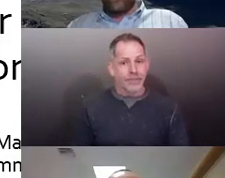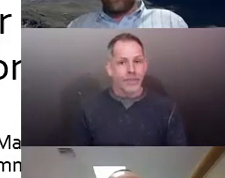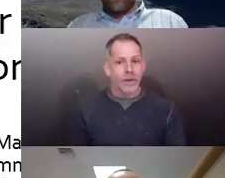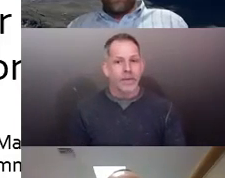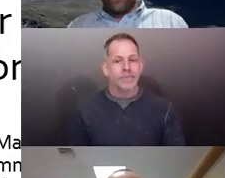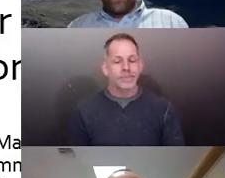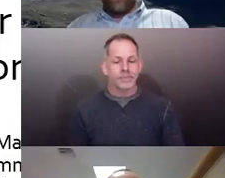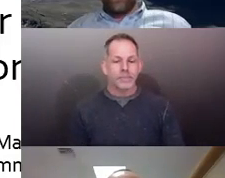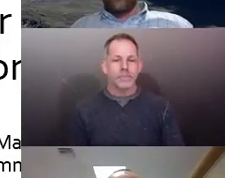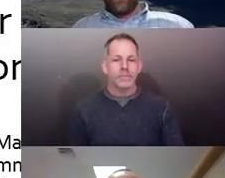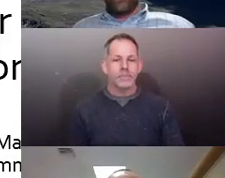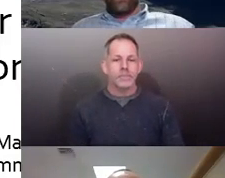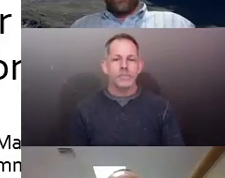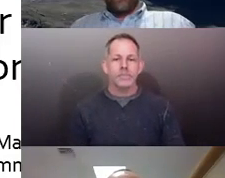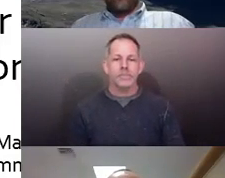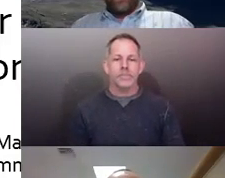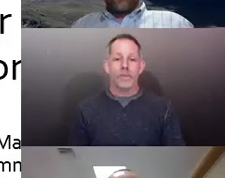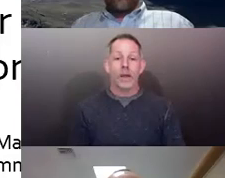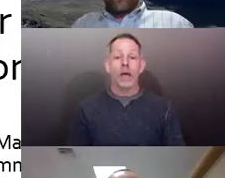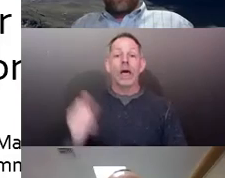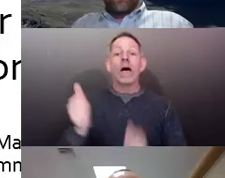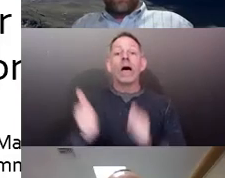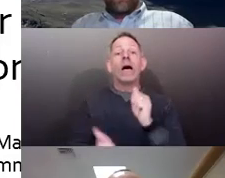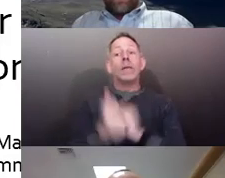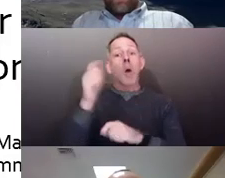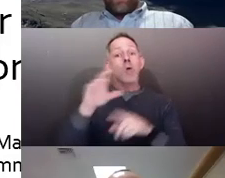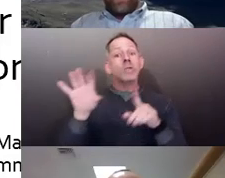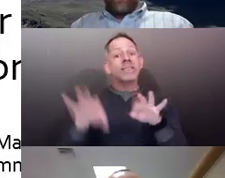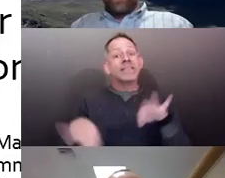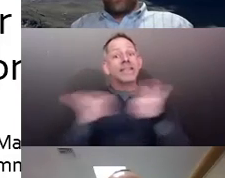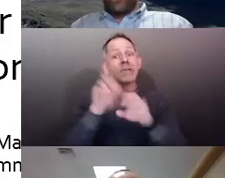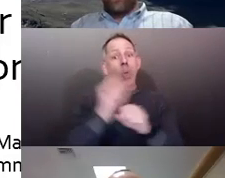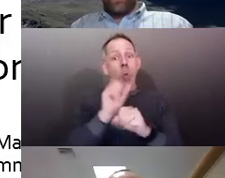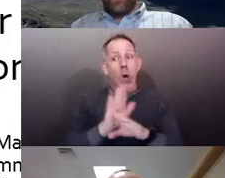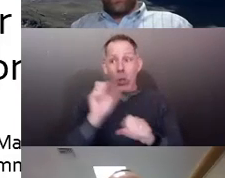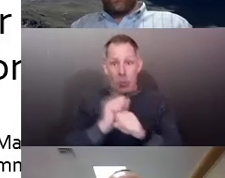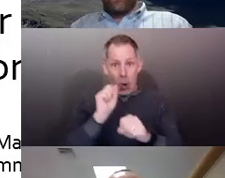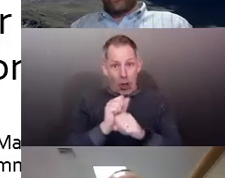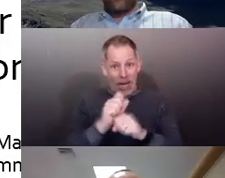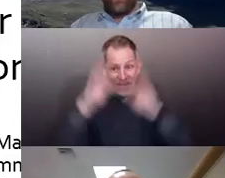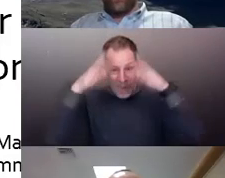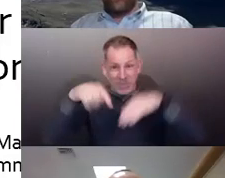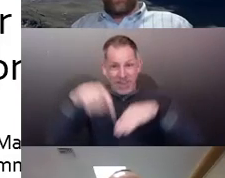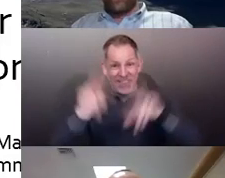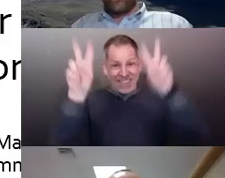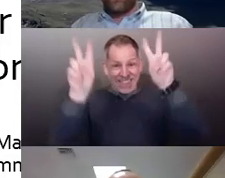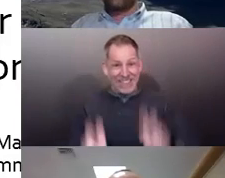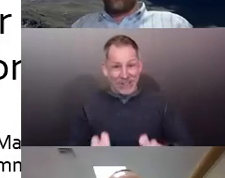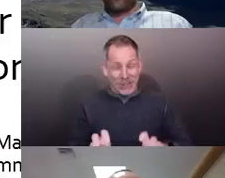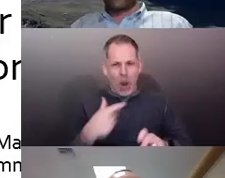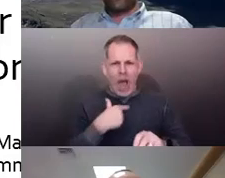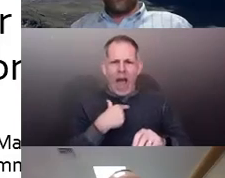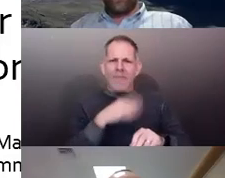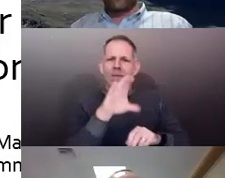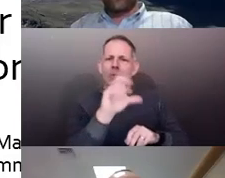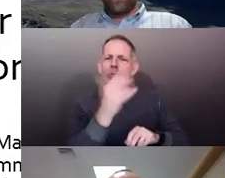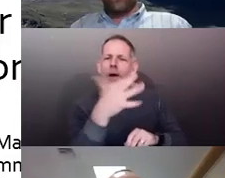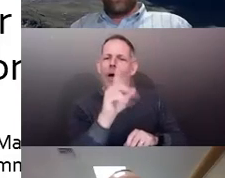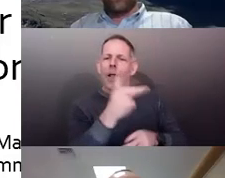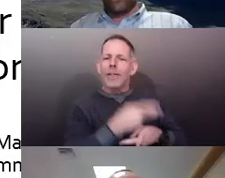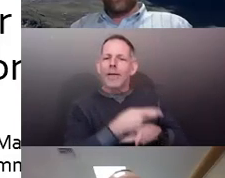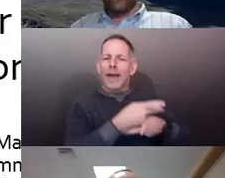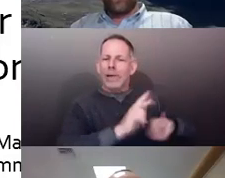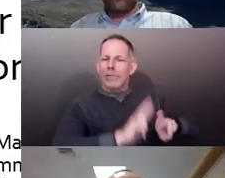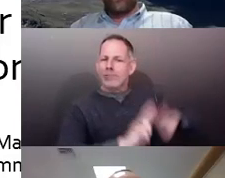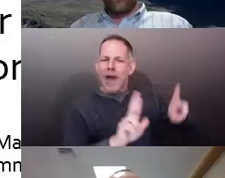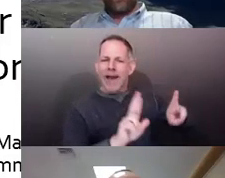to work and not worry about care for their children. We continued that into this fall with in partnership with the YMCA and the